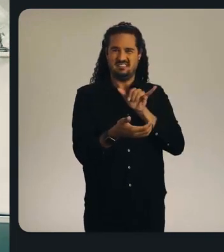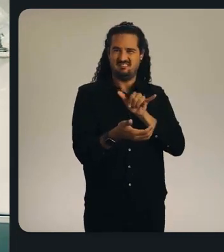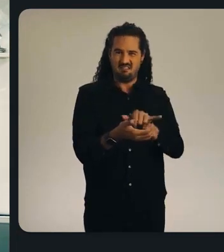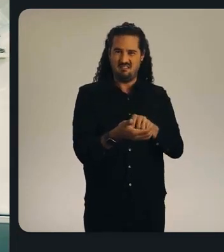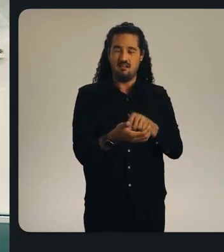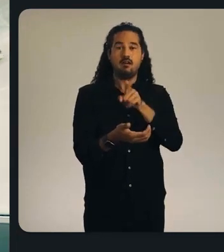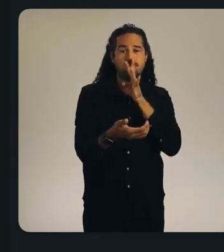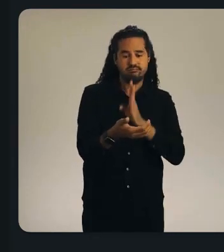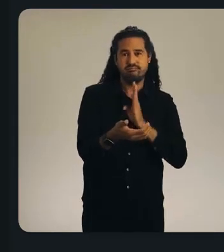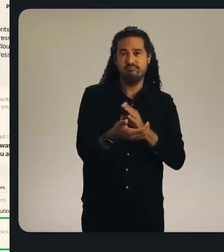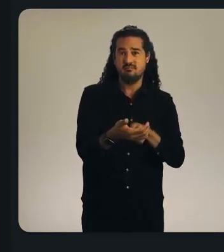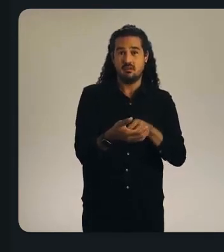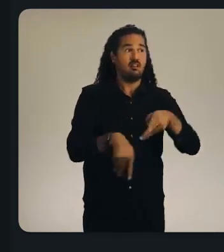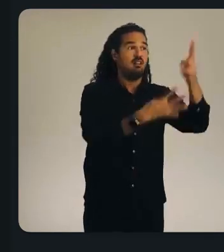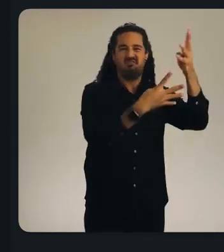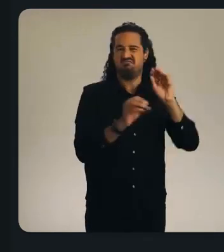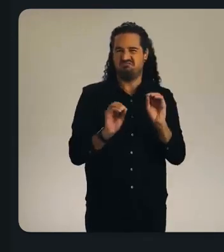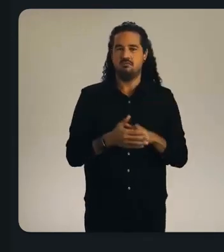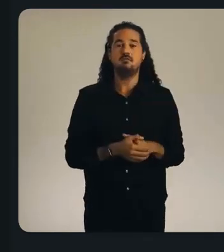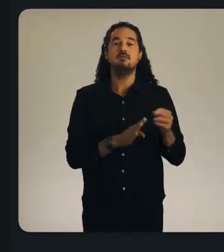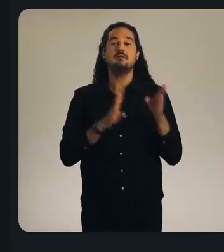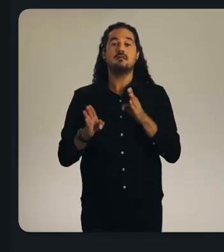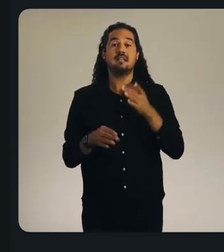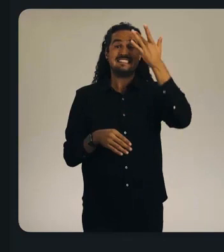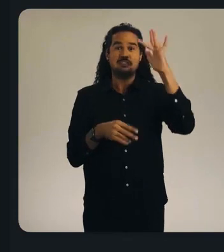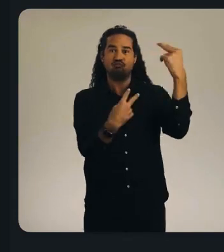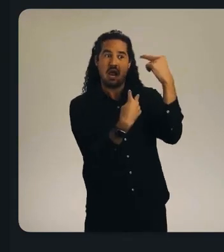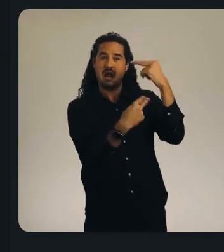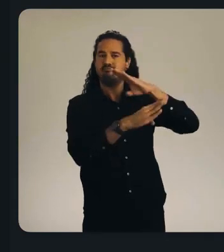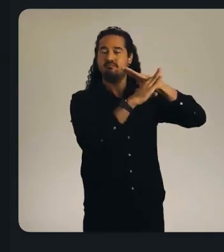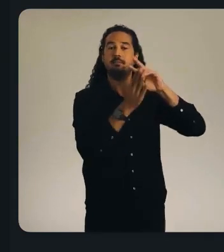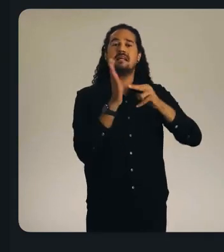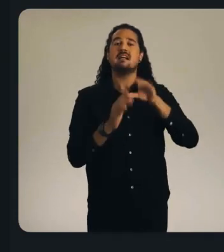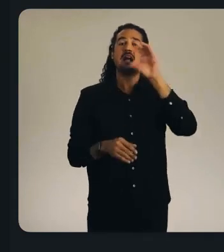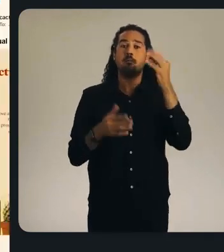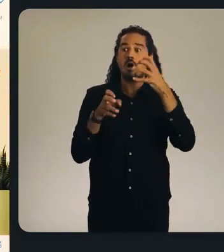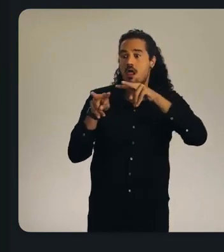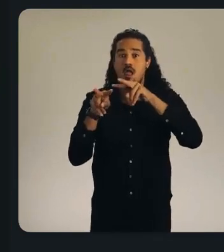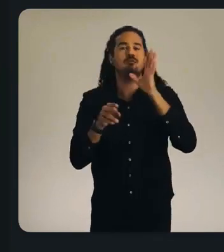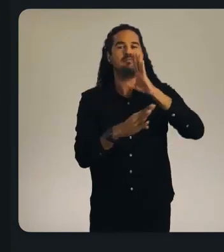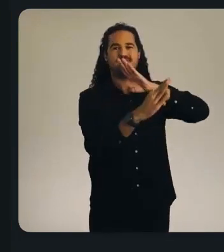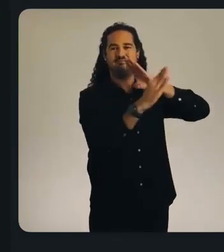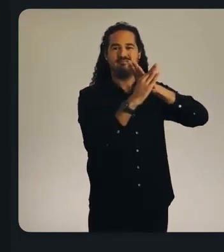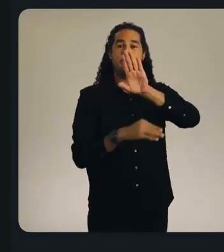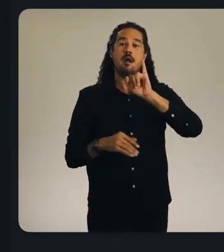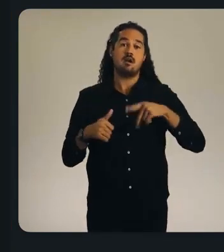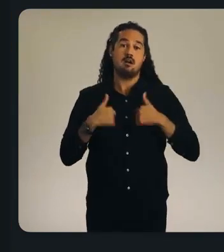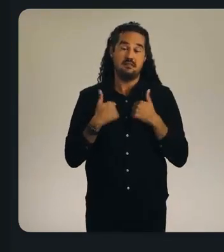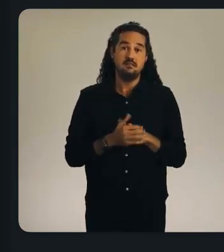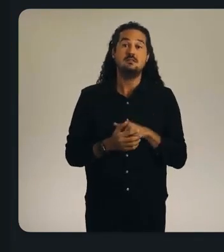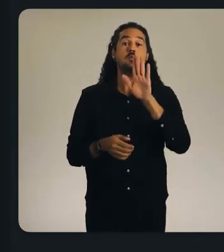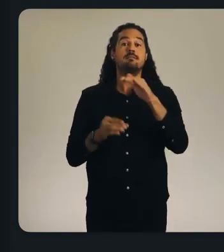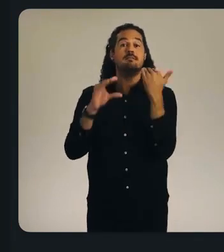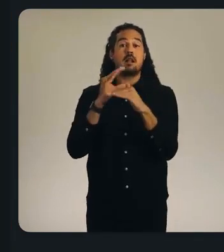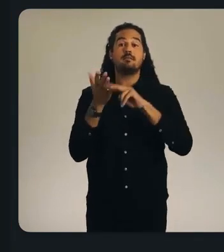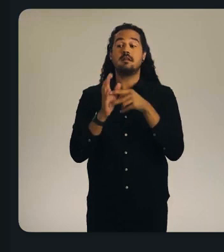leave your iPhone by default. Intelligent tracking prevention now prevents trackers from profiling you using your IP address. And mail privacy protection hides your IP